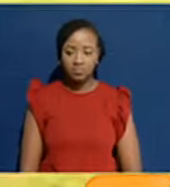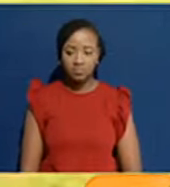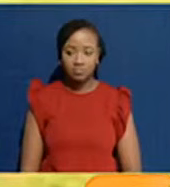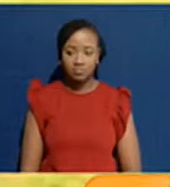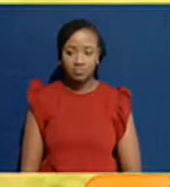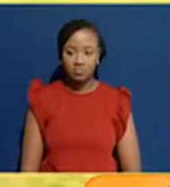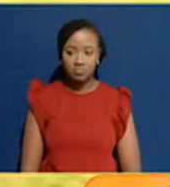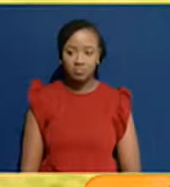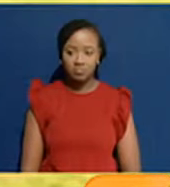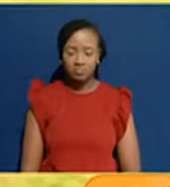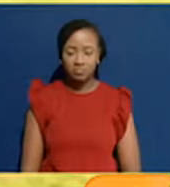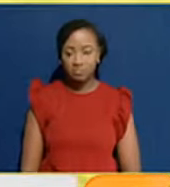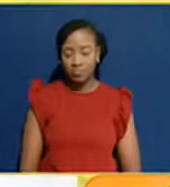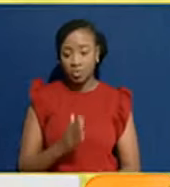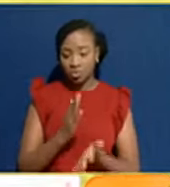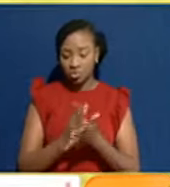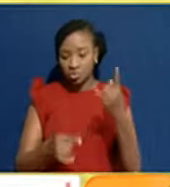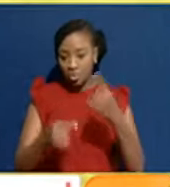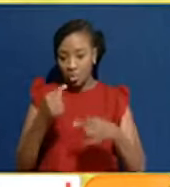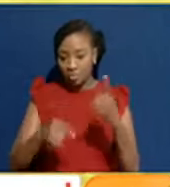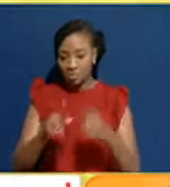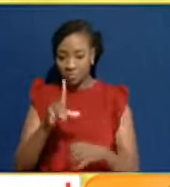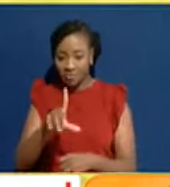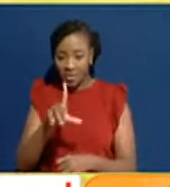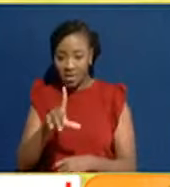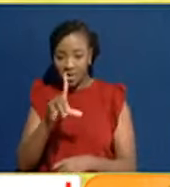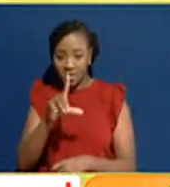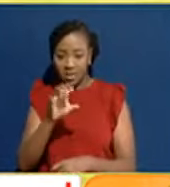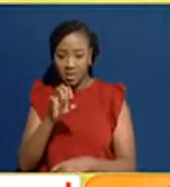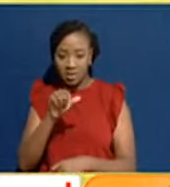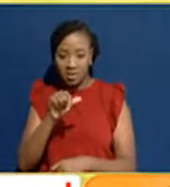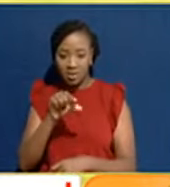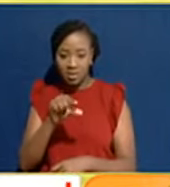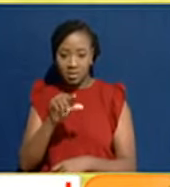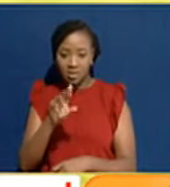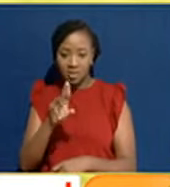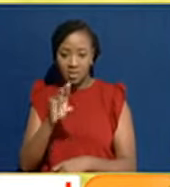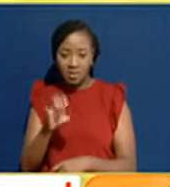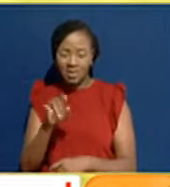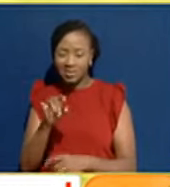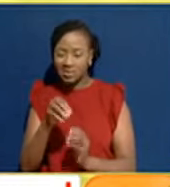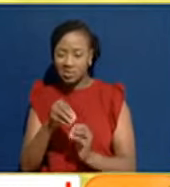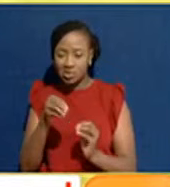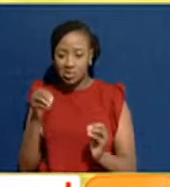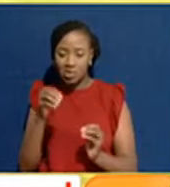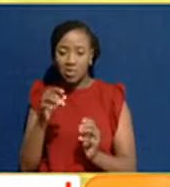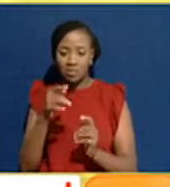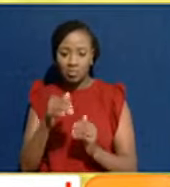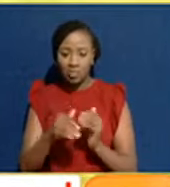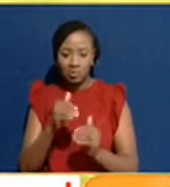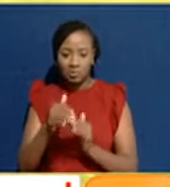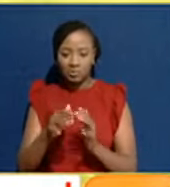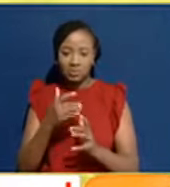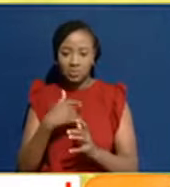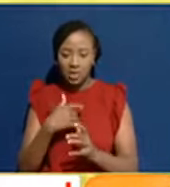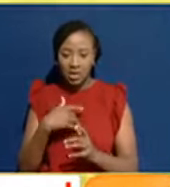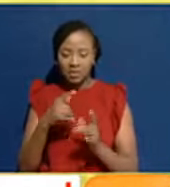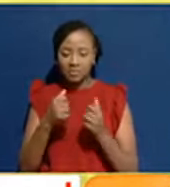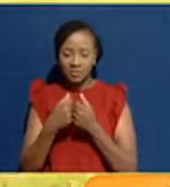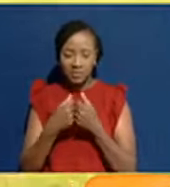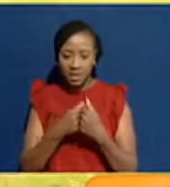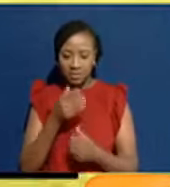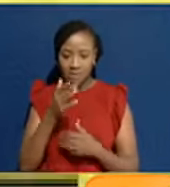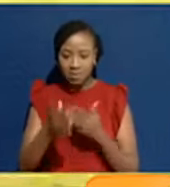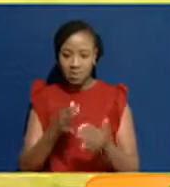League ni safari ndefu sana ambapo iko na challenges mob sana. Kwanza financial problem inasumbua mpaka hata sisi wenyewe. So jua kupata team